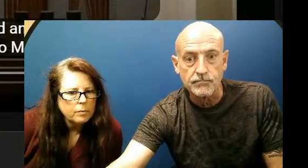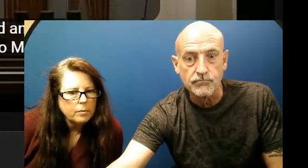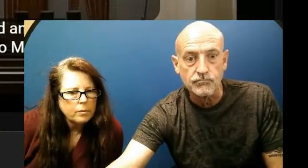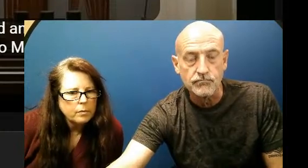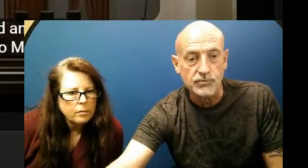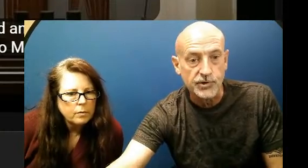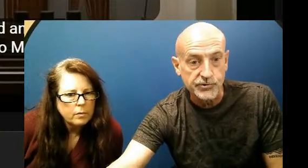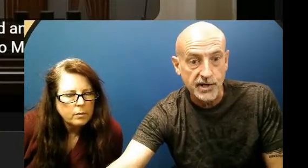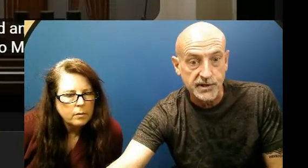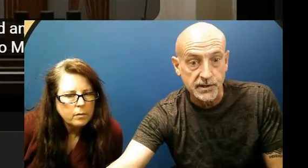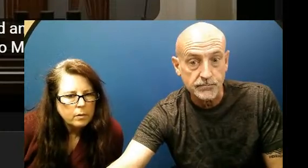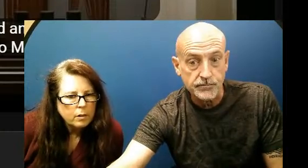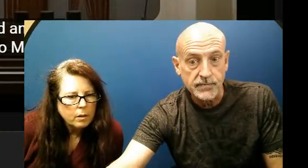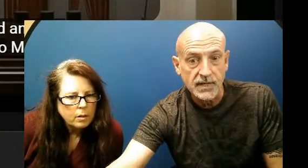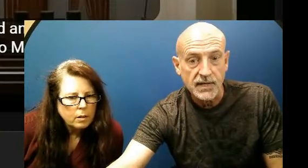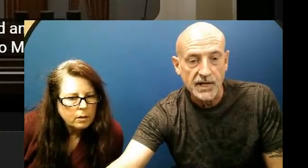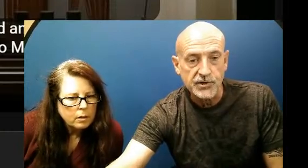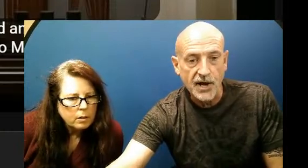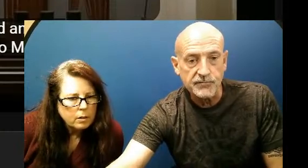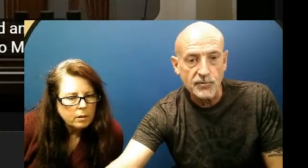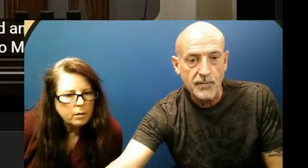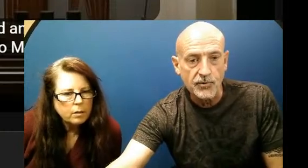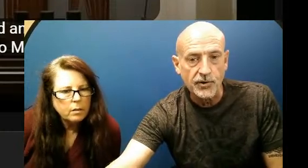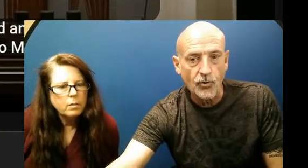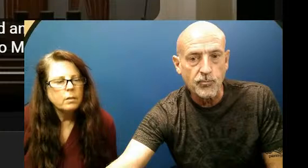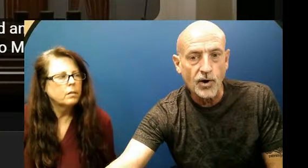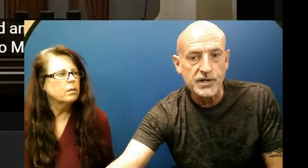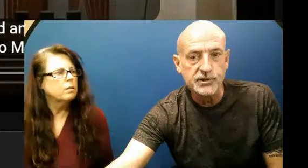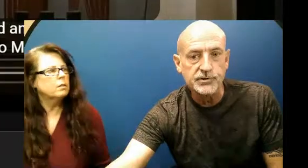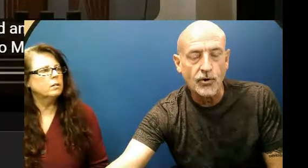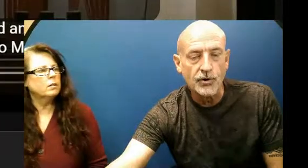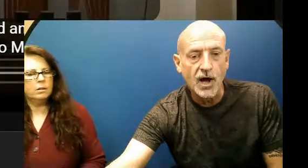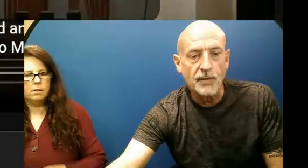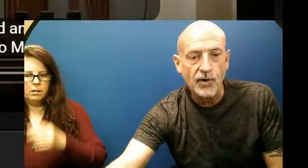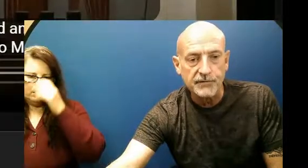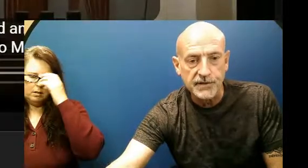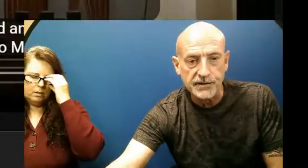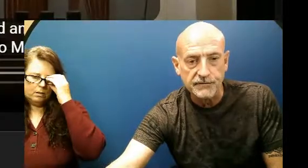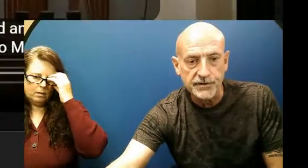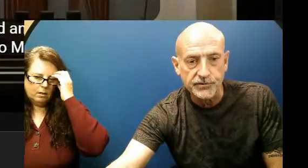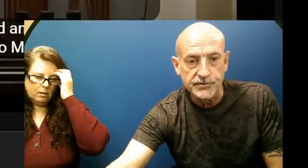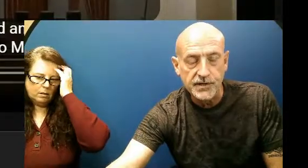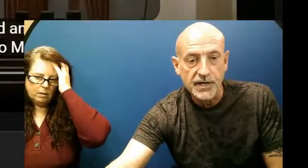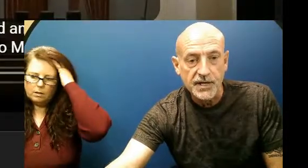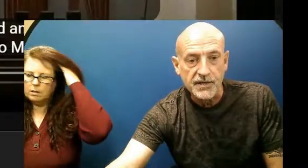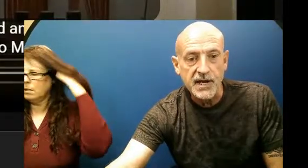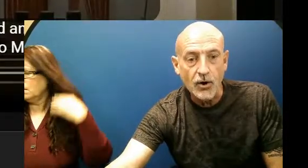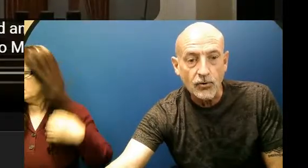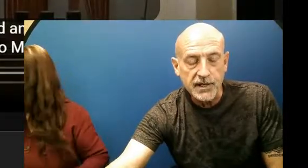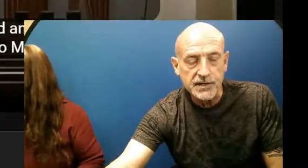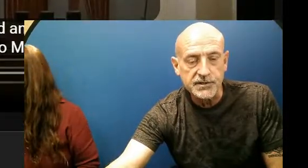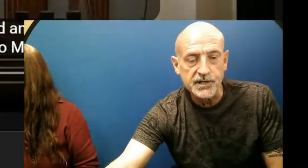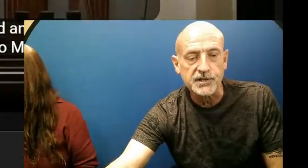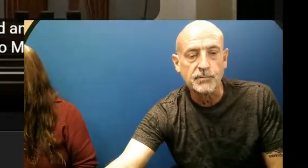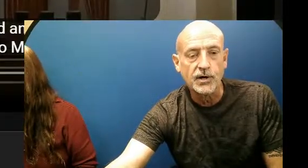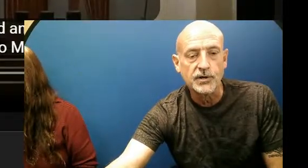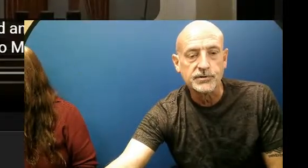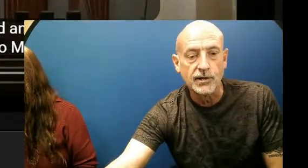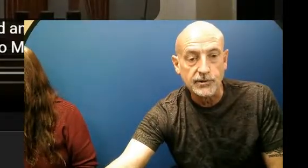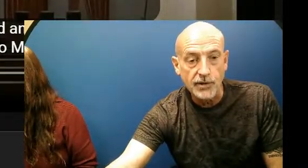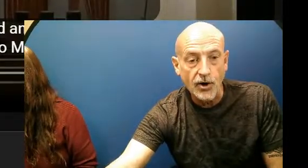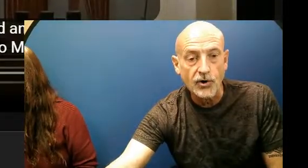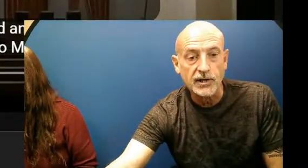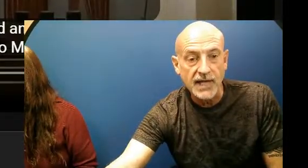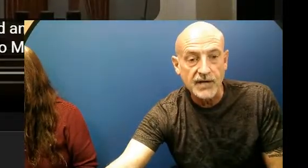they're restricting. And you have to remember that corporations are not private individuals. They only exist